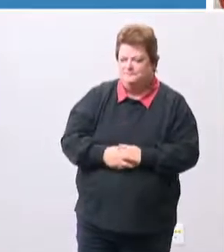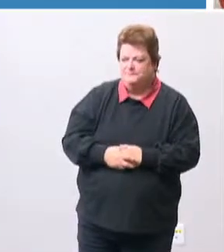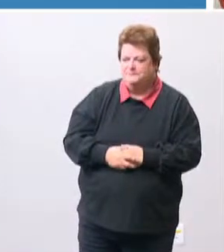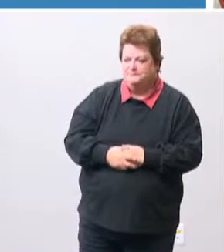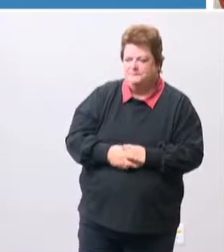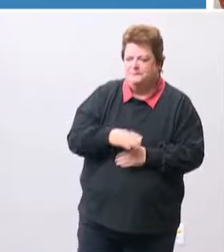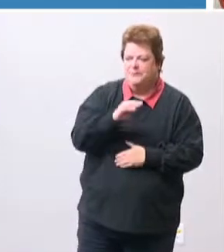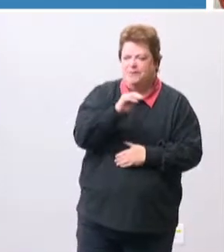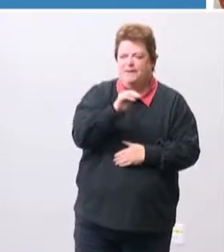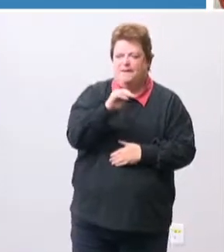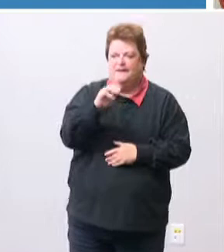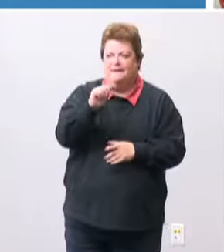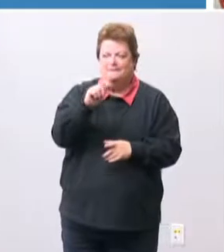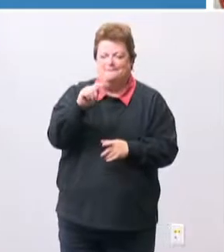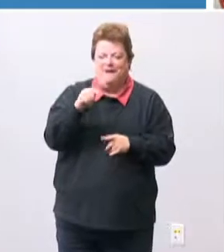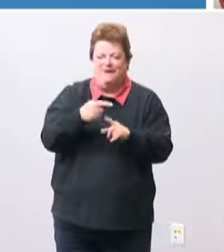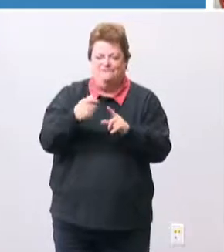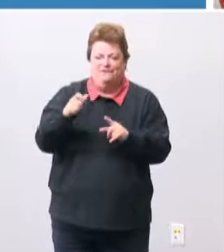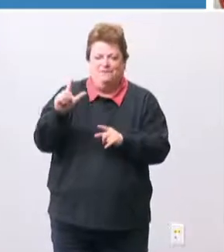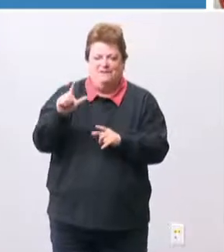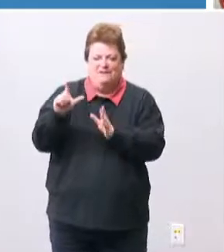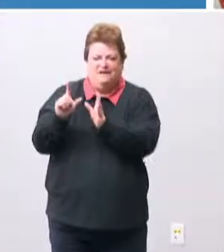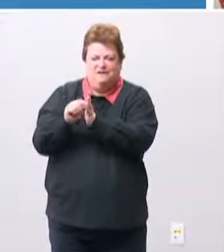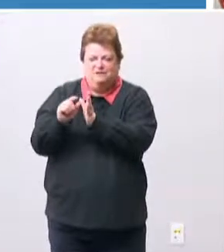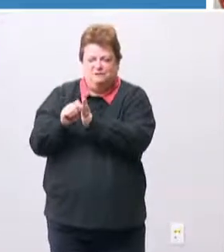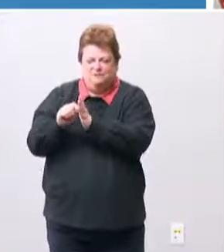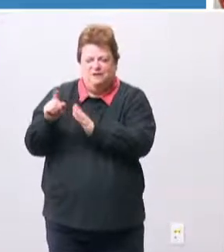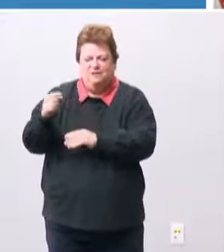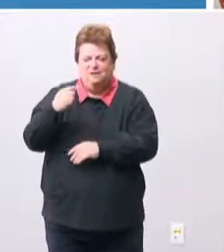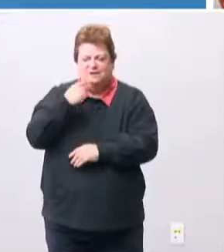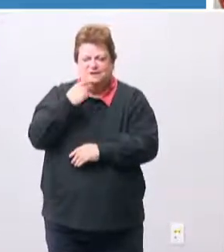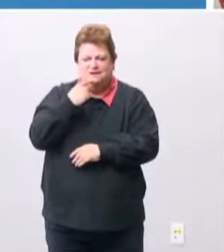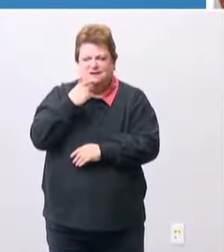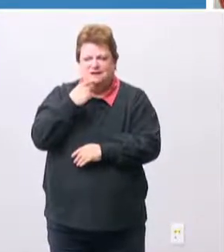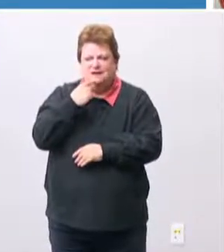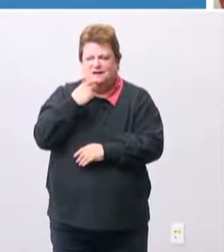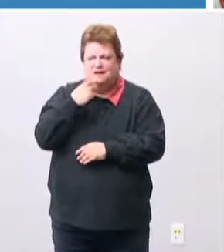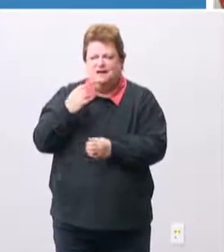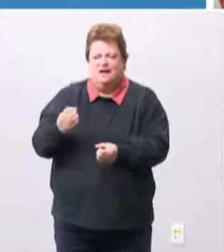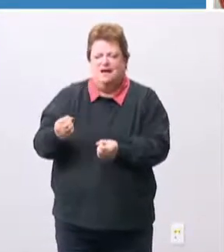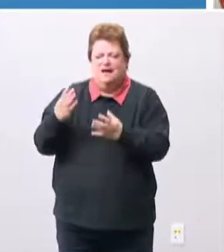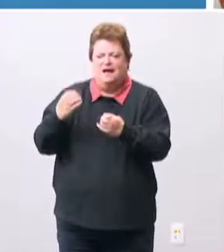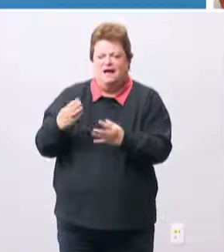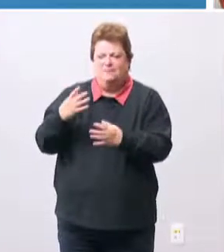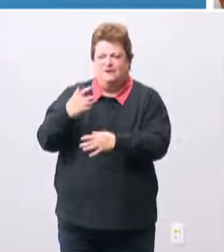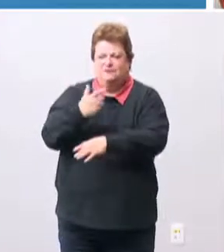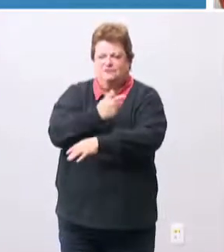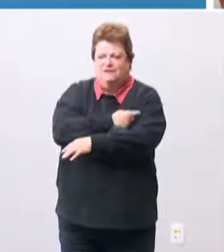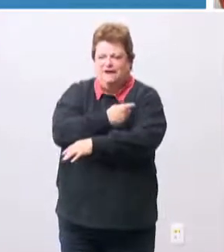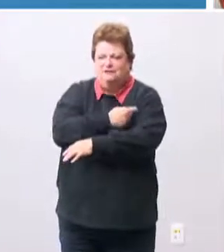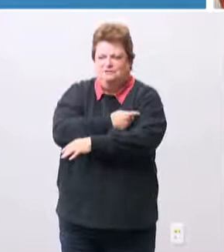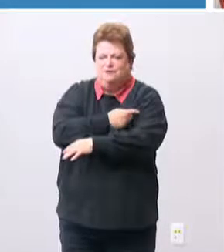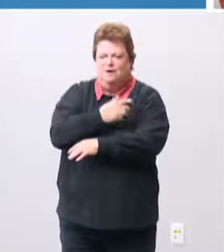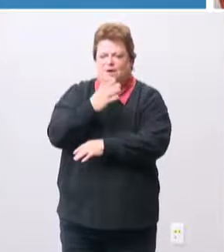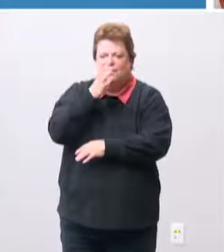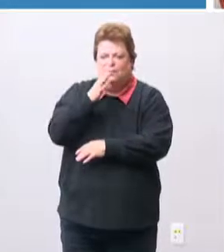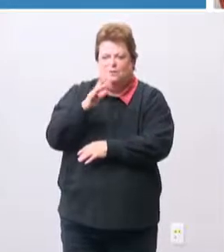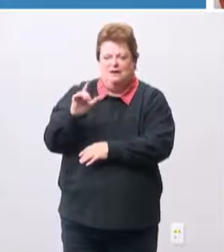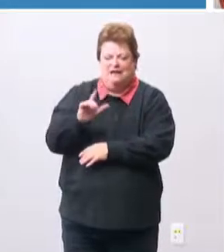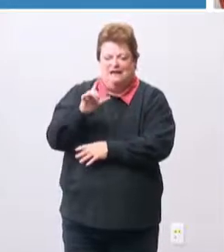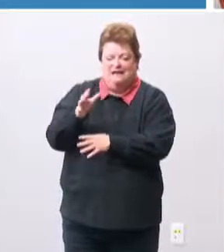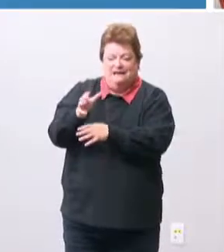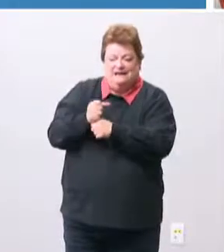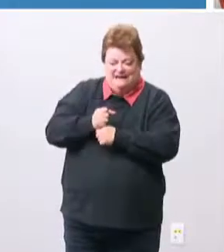And then Matt from the Journal Star is asking, how much vaccine Link will get for children during the first